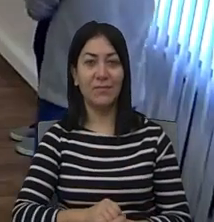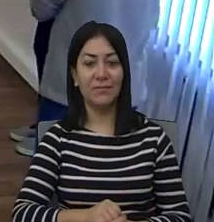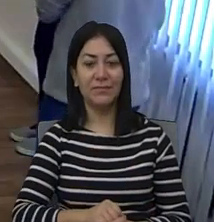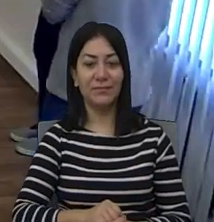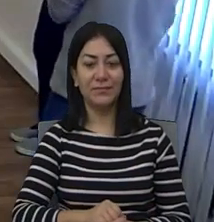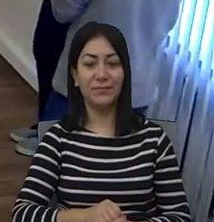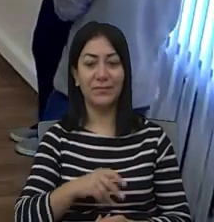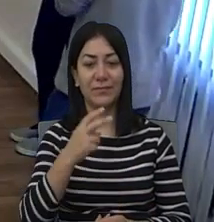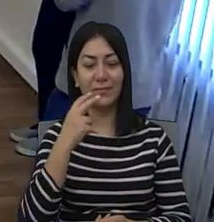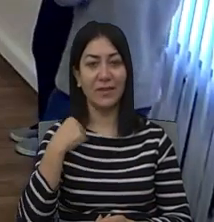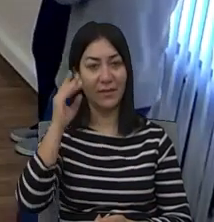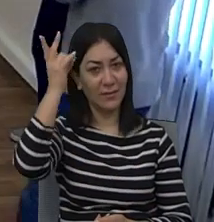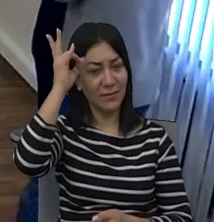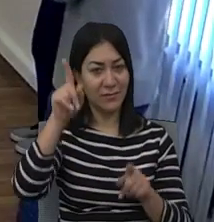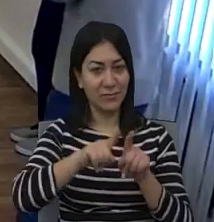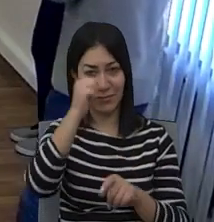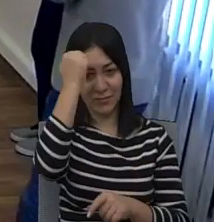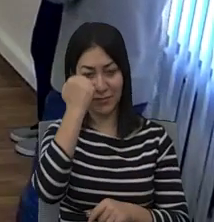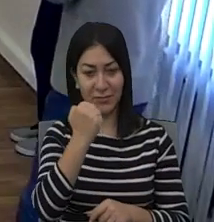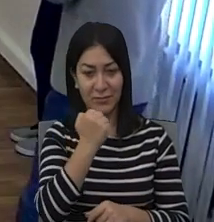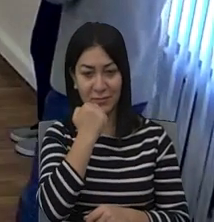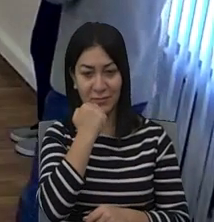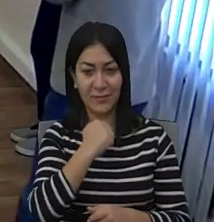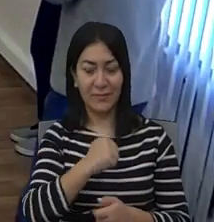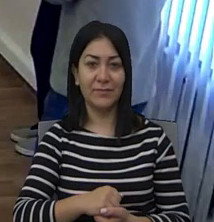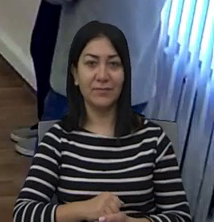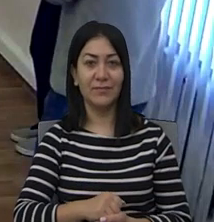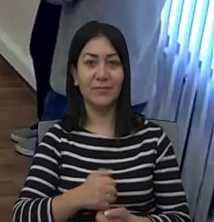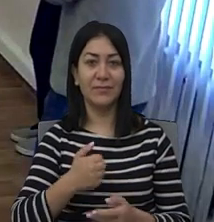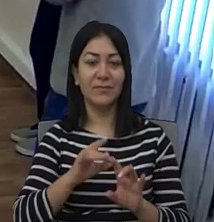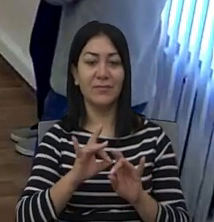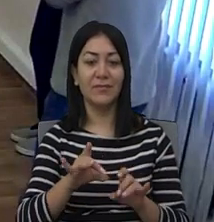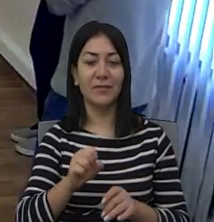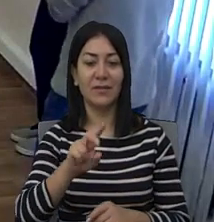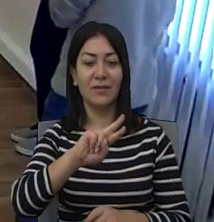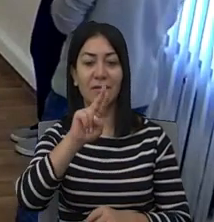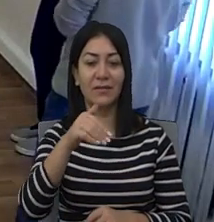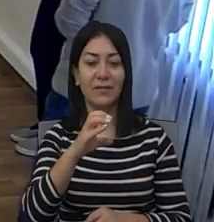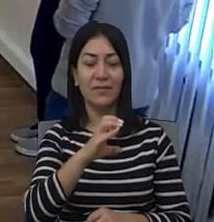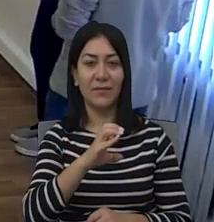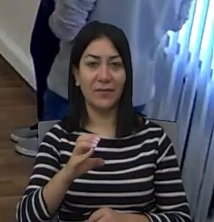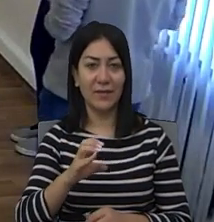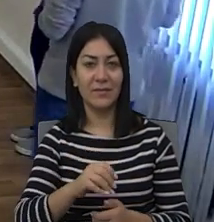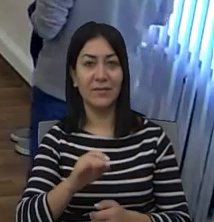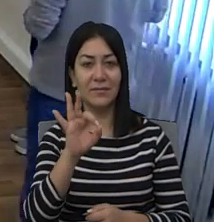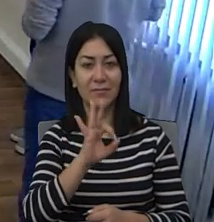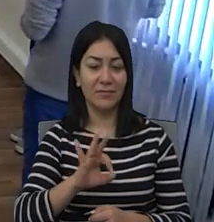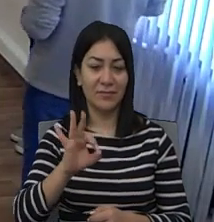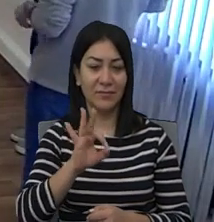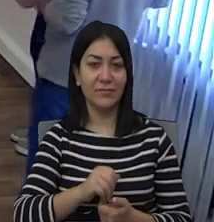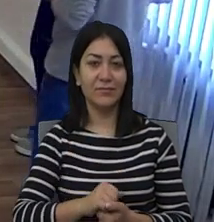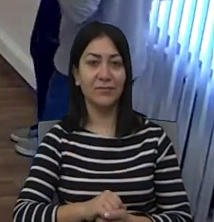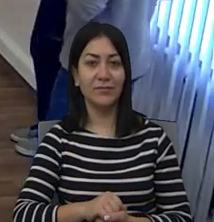Ambassador and dear Mr. Chairman, let me first express IFES gratitude to the UK government for its confidence in our expertise and